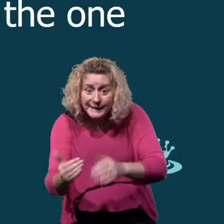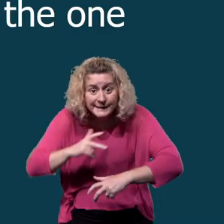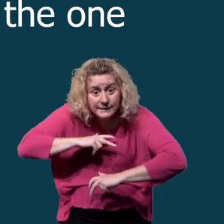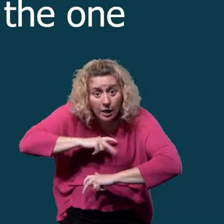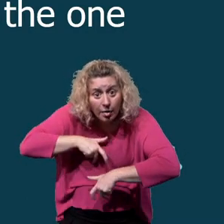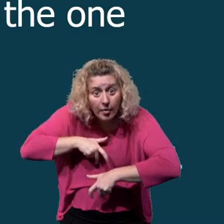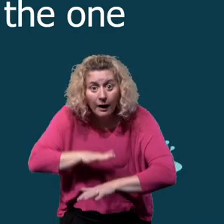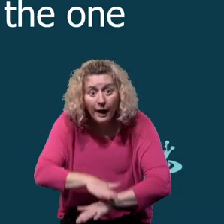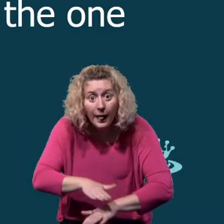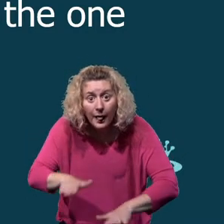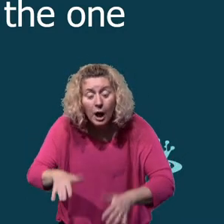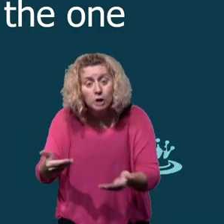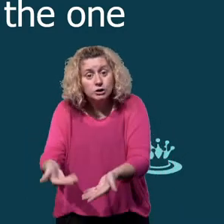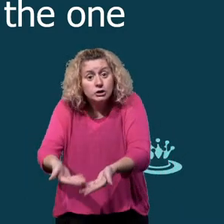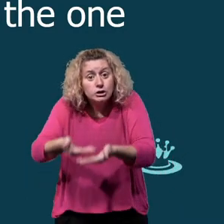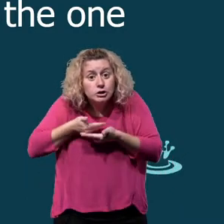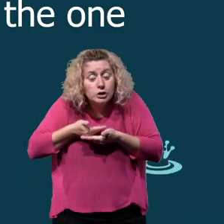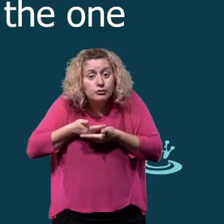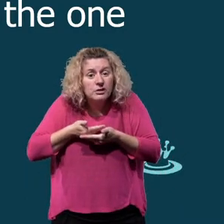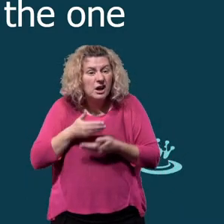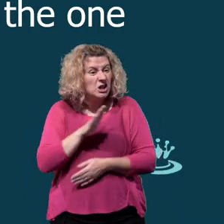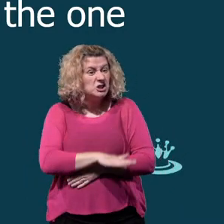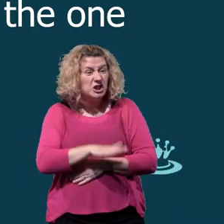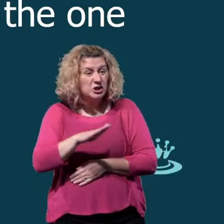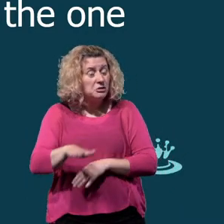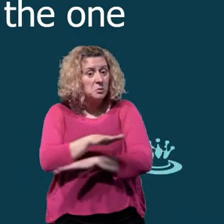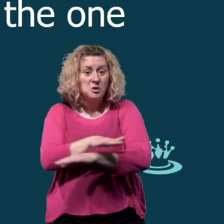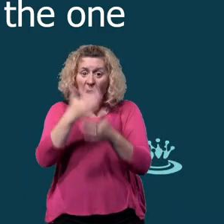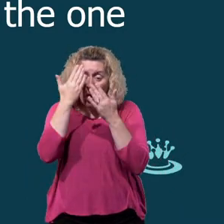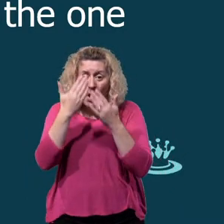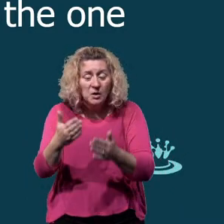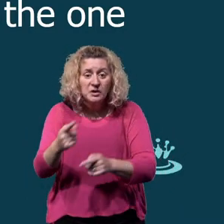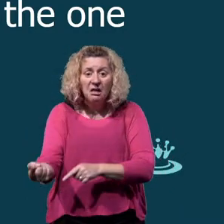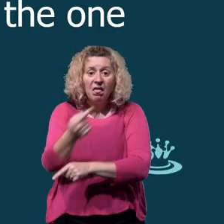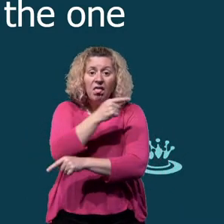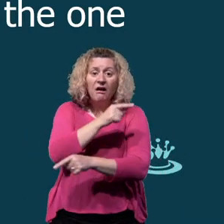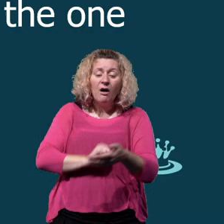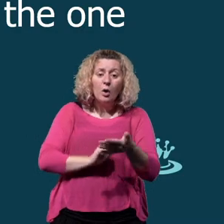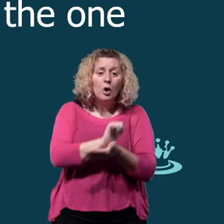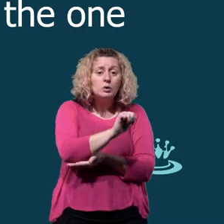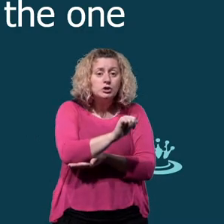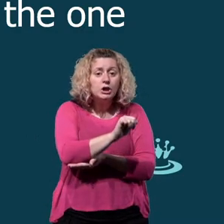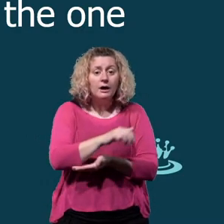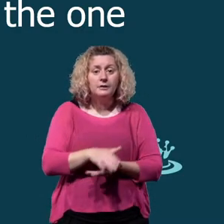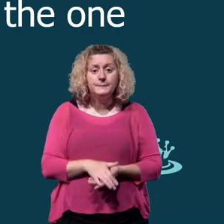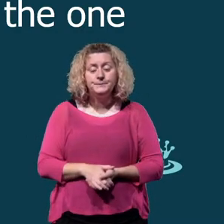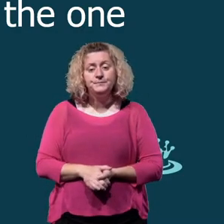about the children? In a culture when children weren't honored. And of course, the previous